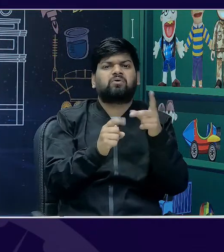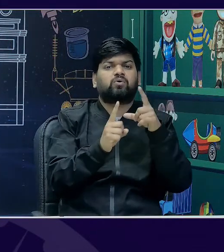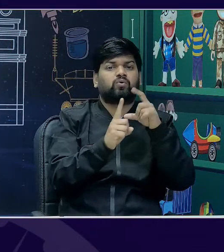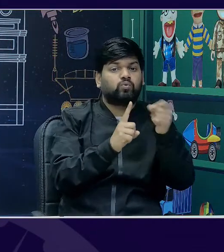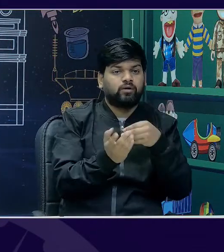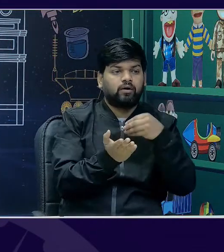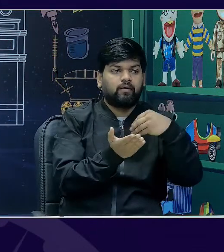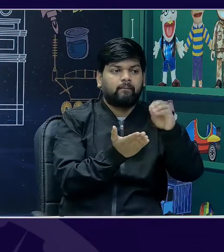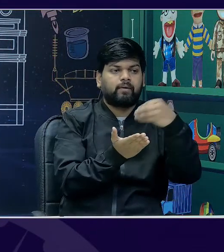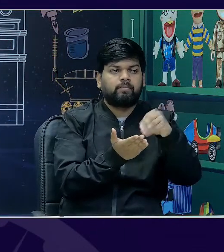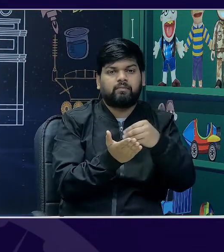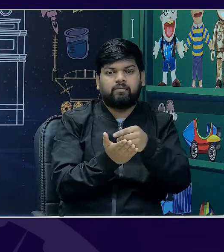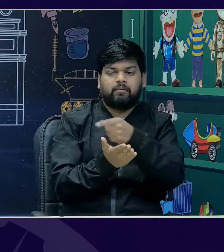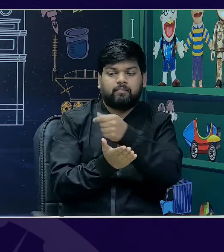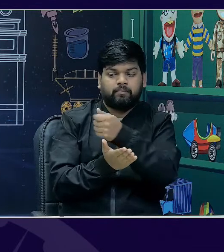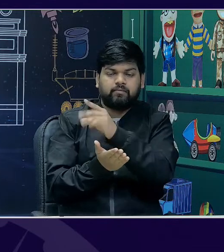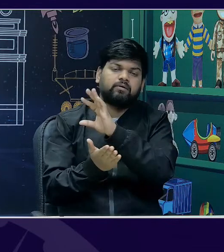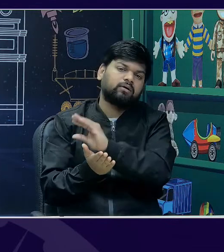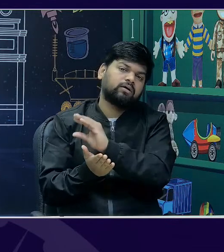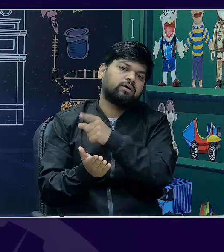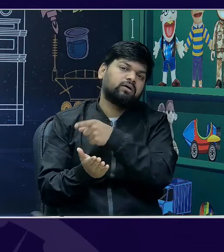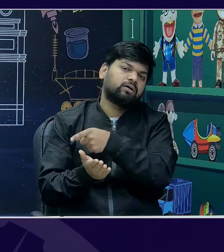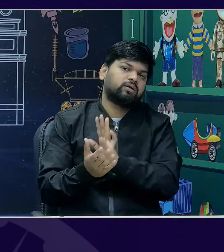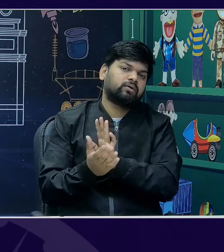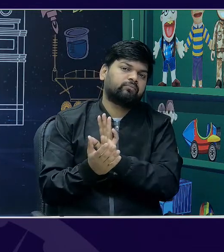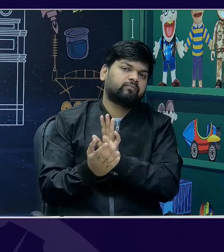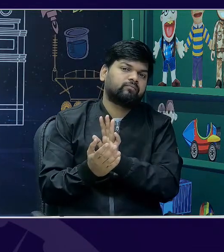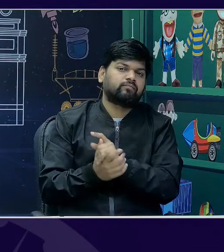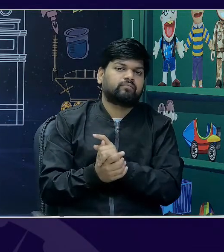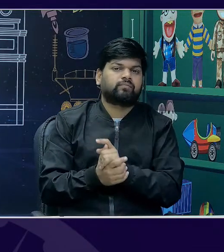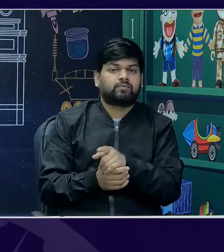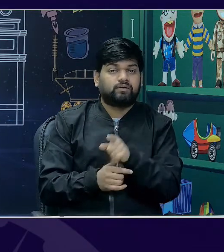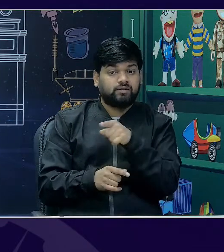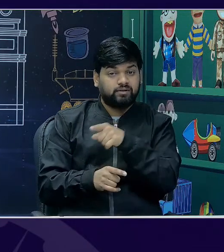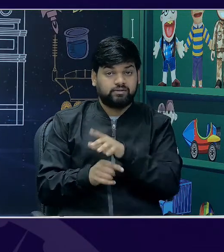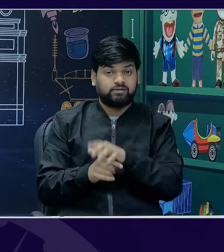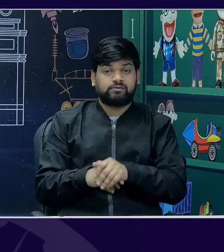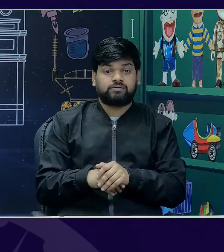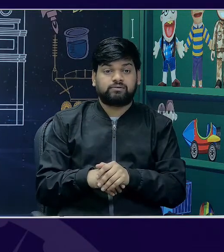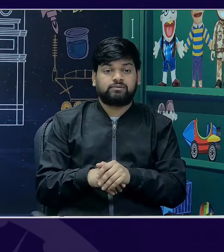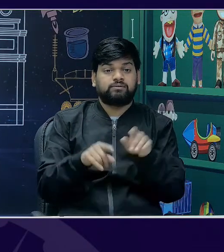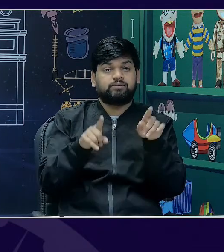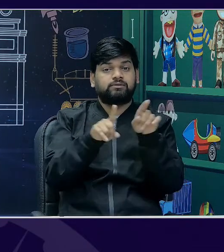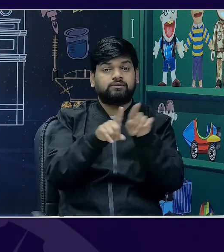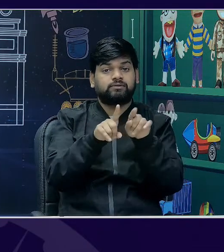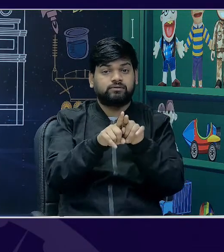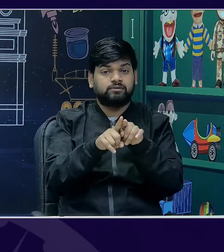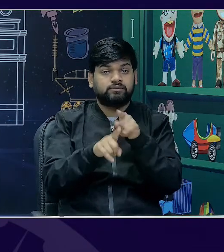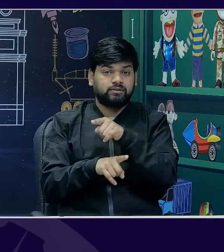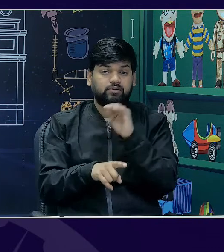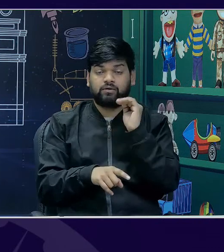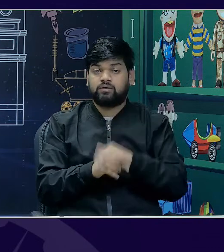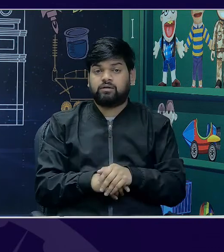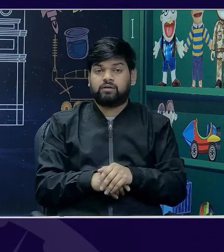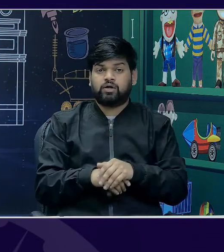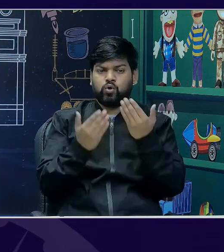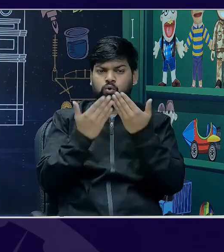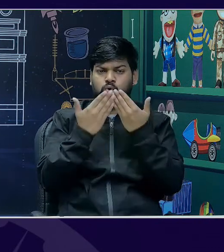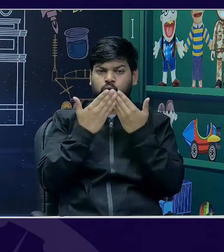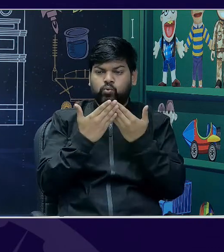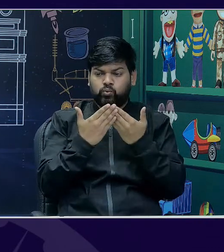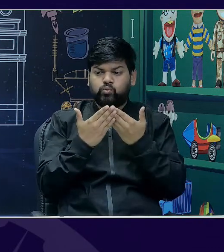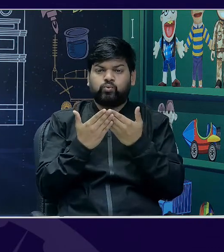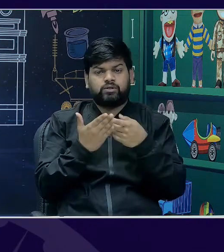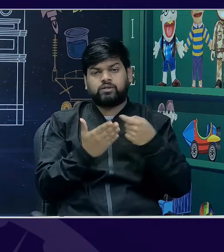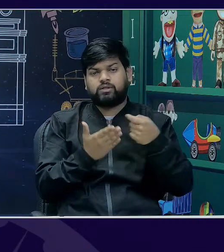is more than what the government is getting or the school is getting, then it will be in a deficit situation. So this is how you